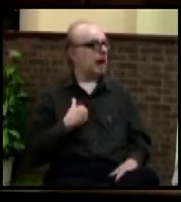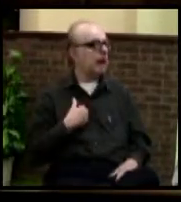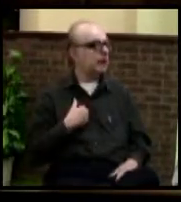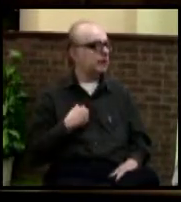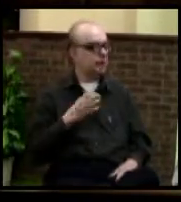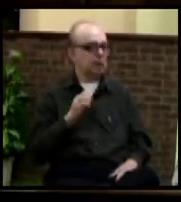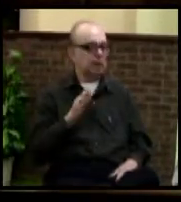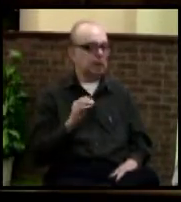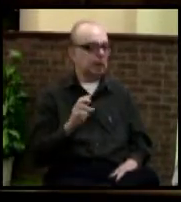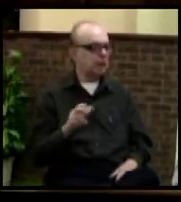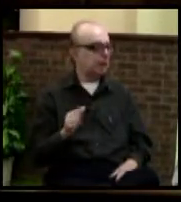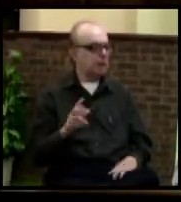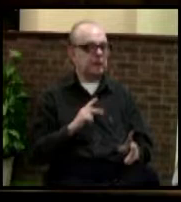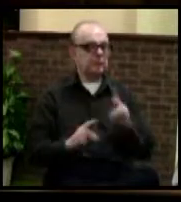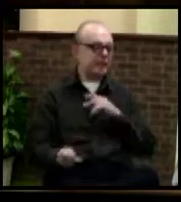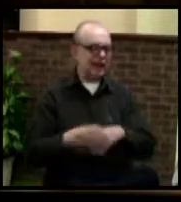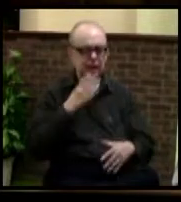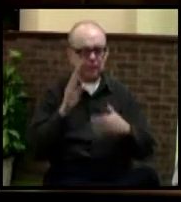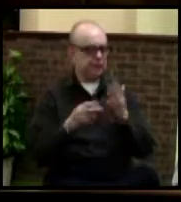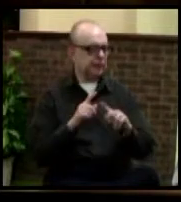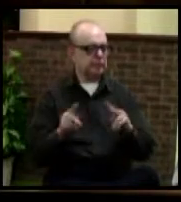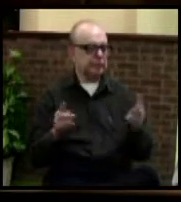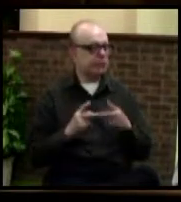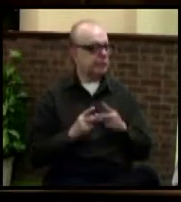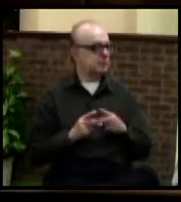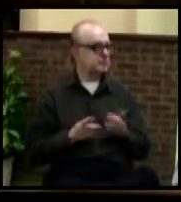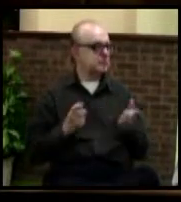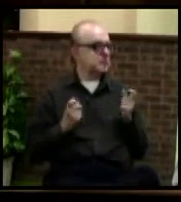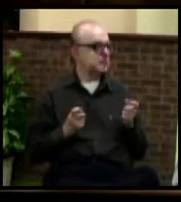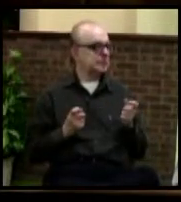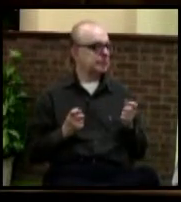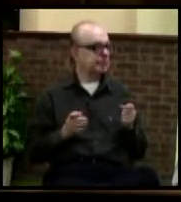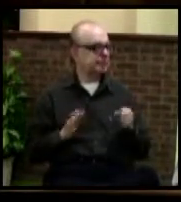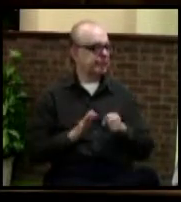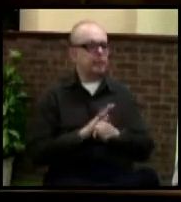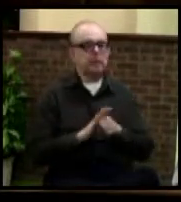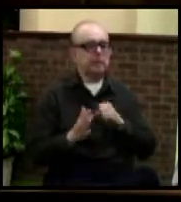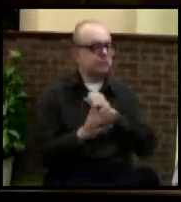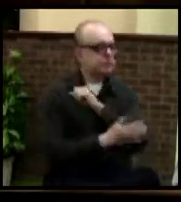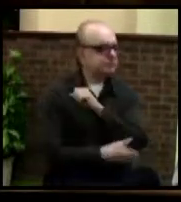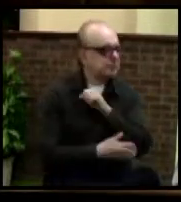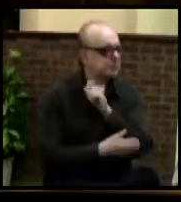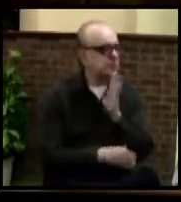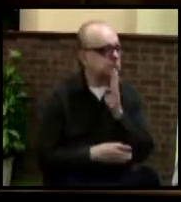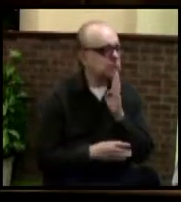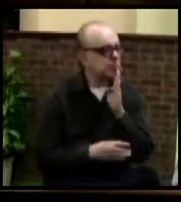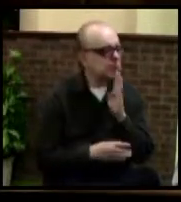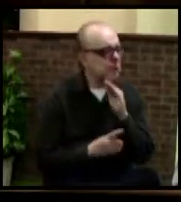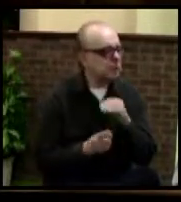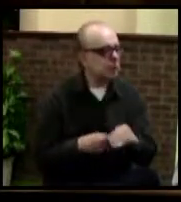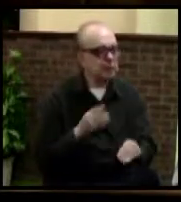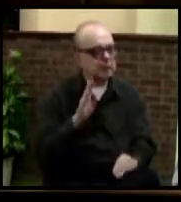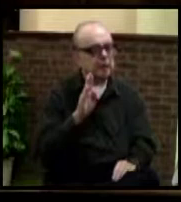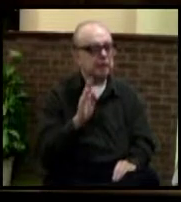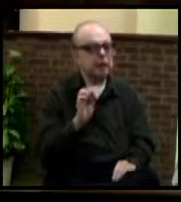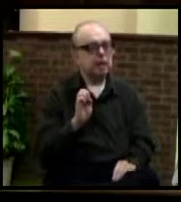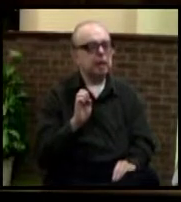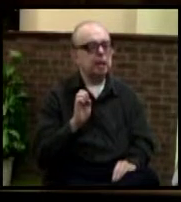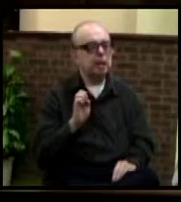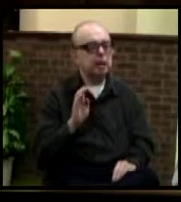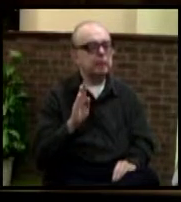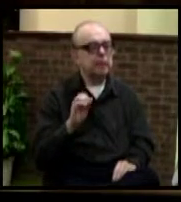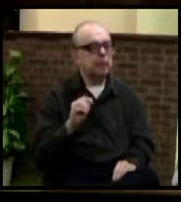they've got all of the people, they're screening in all of the places. And everybody, all of a sudden now, this whole country is talking about